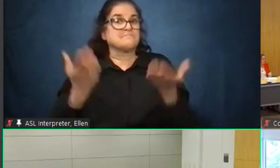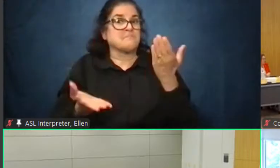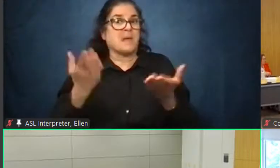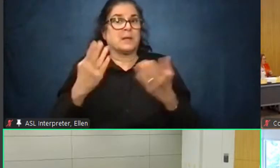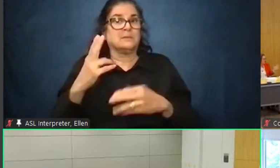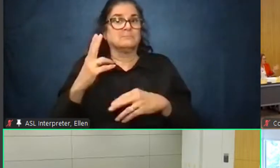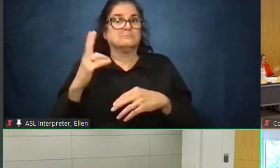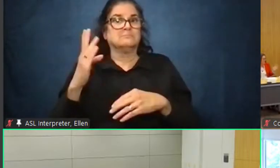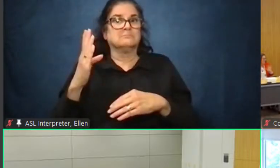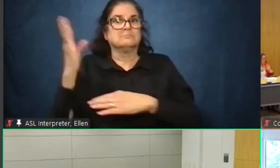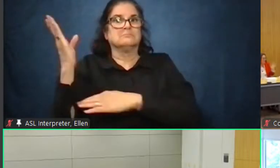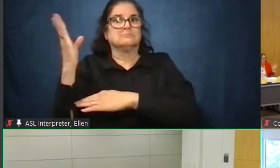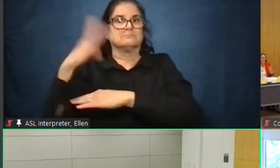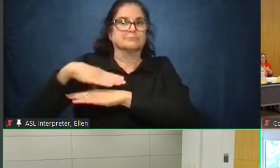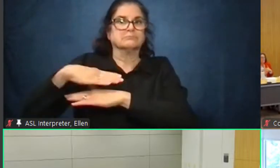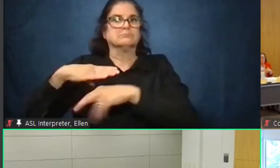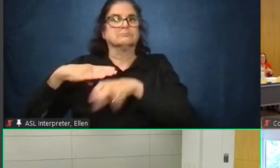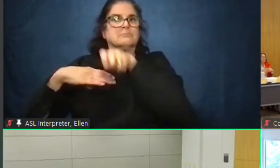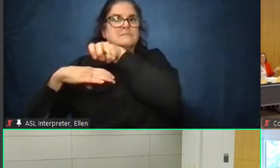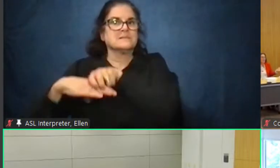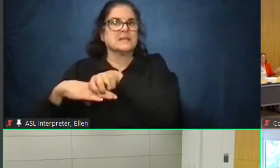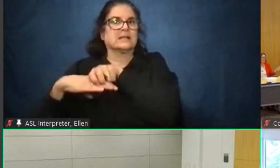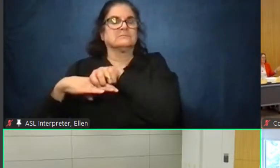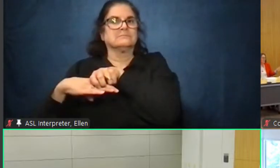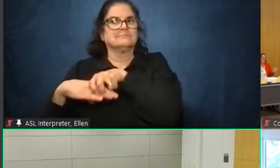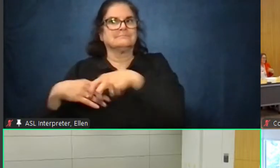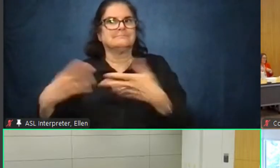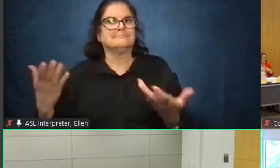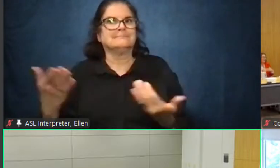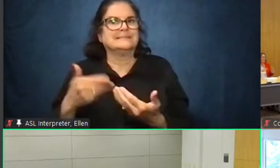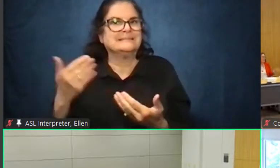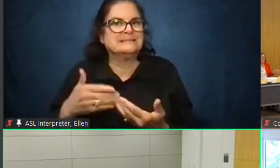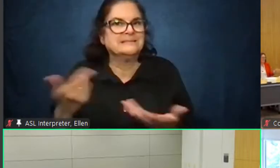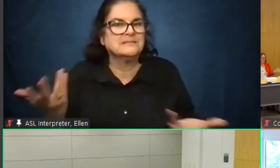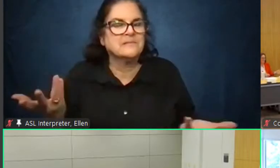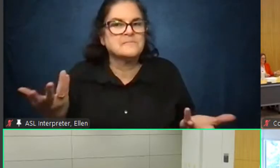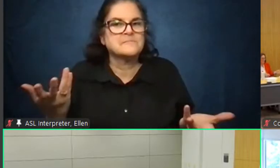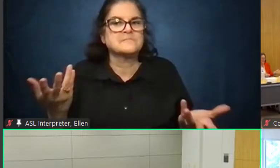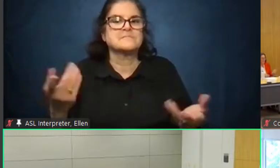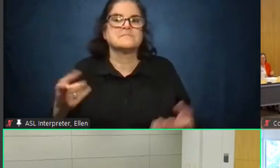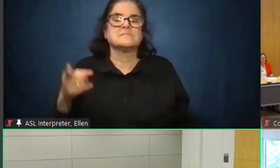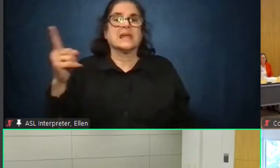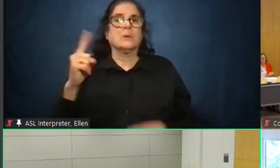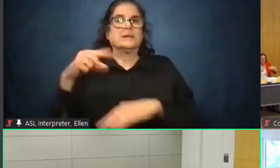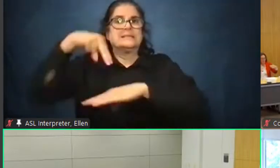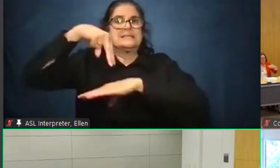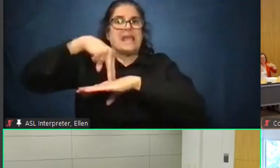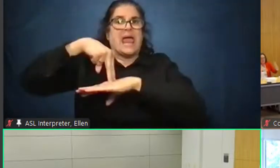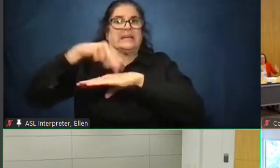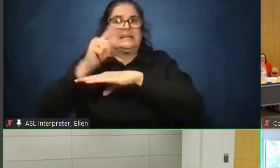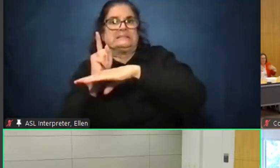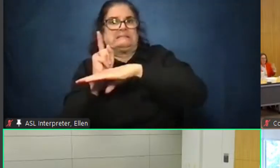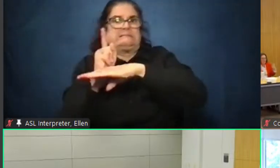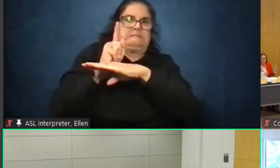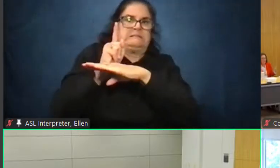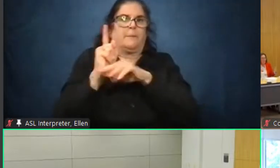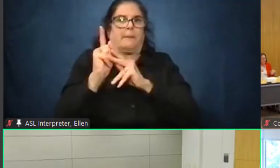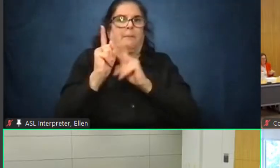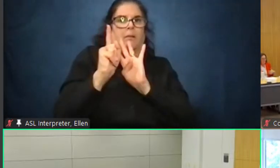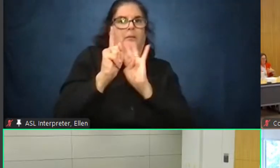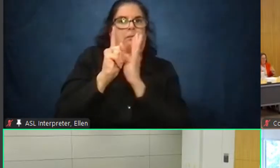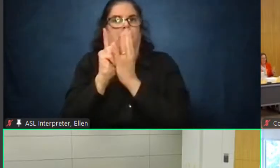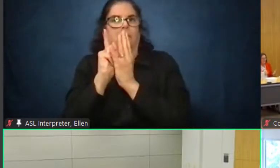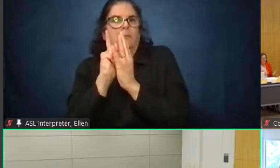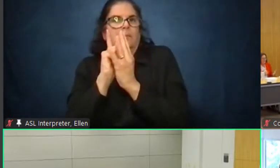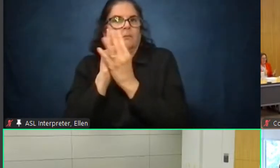to the exit. I don't think he was in the way of everybody the entire trip because of that. But like those question of like